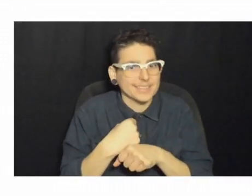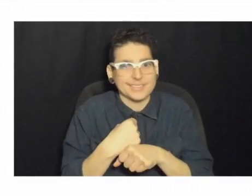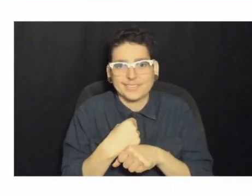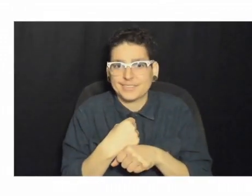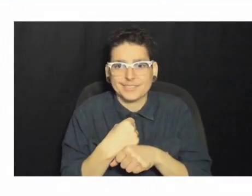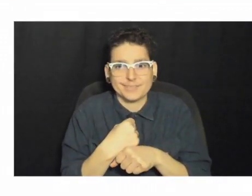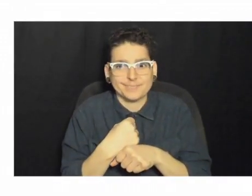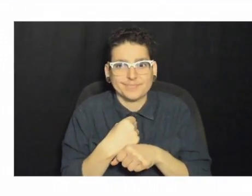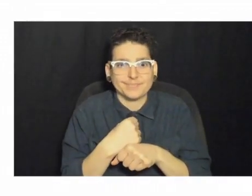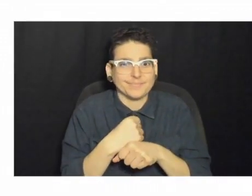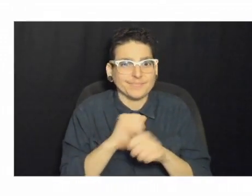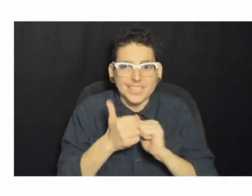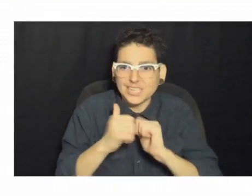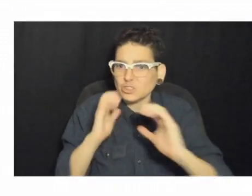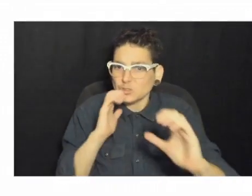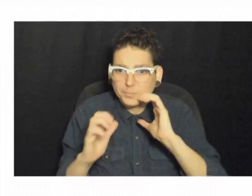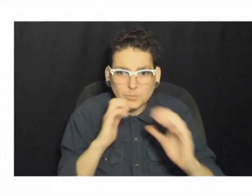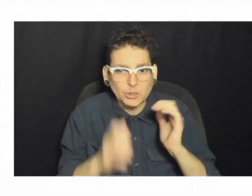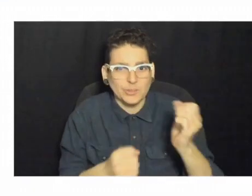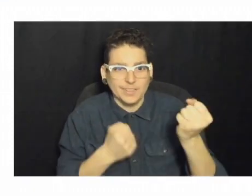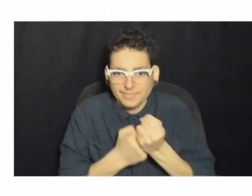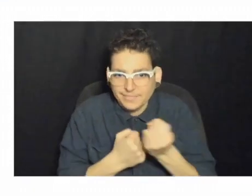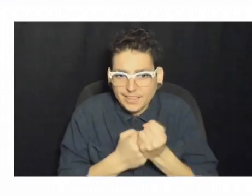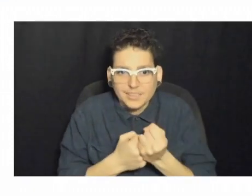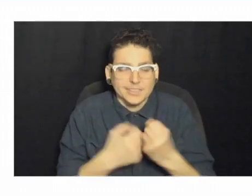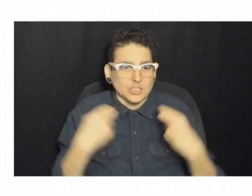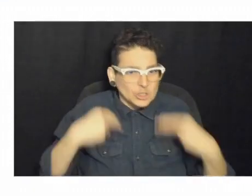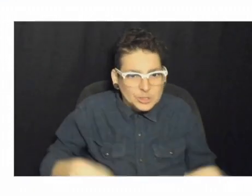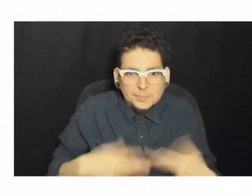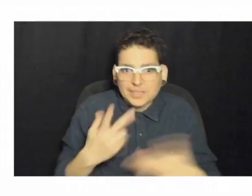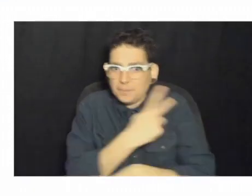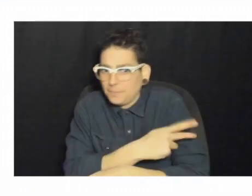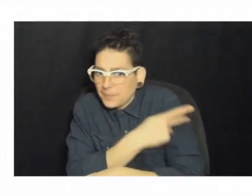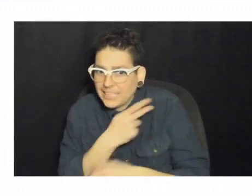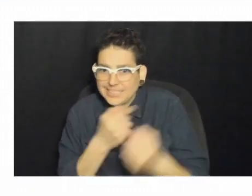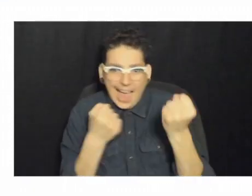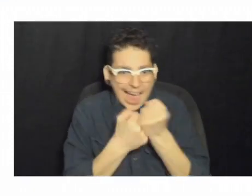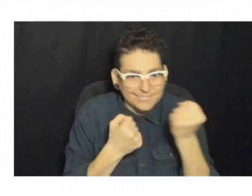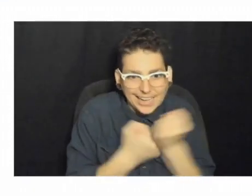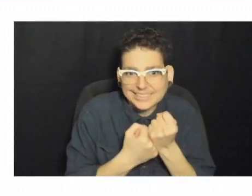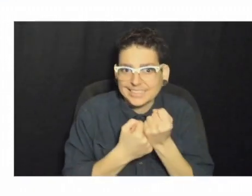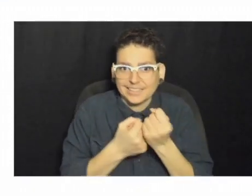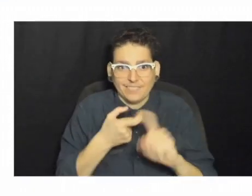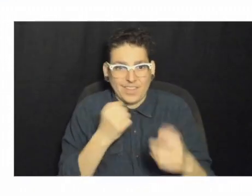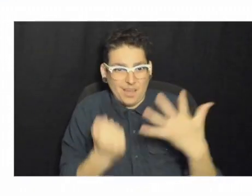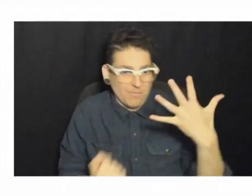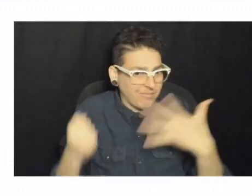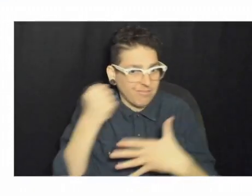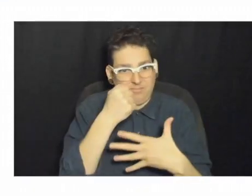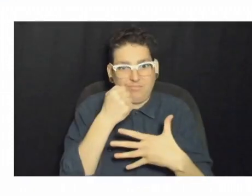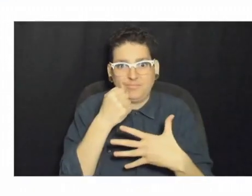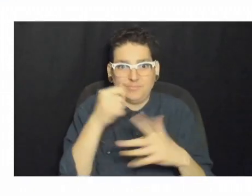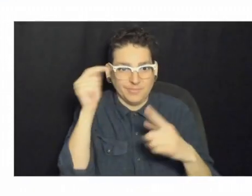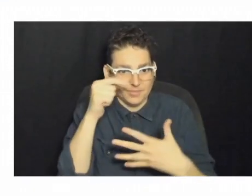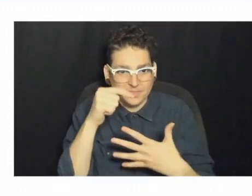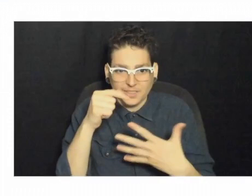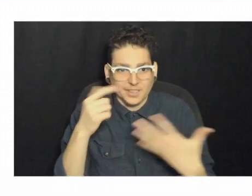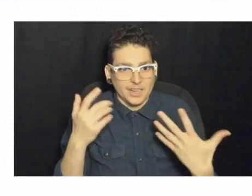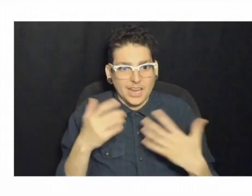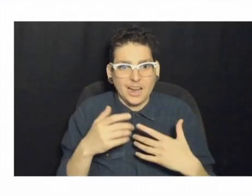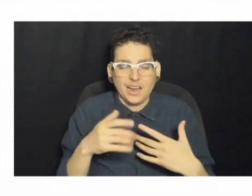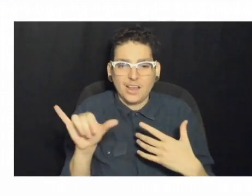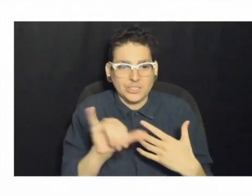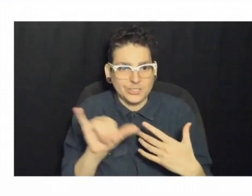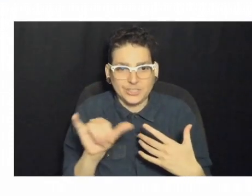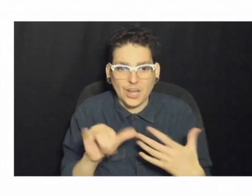advocacy come from the top. And you need leaders in public health agencies and also elected officials who understand that and strategically